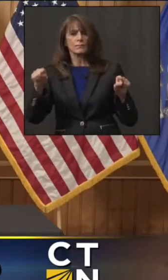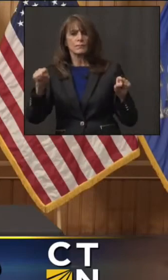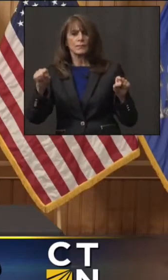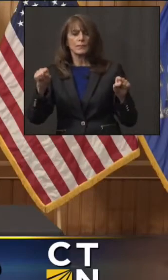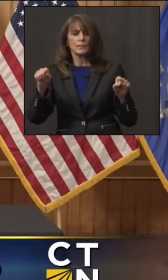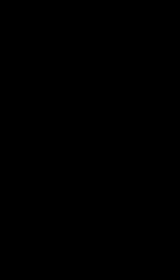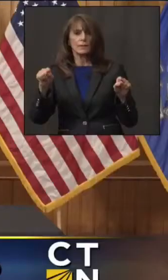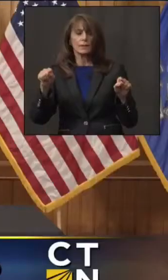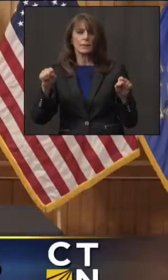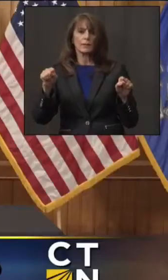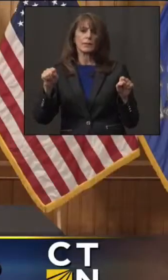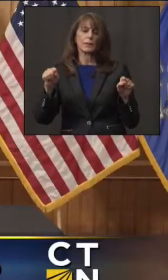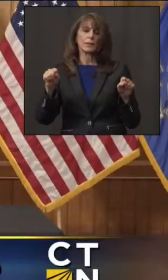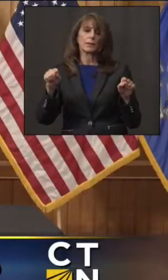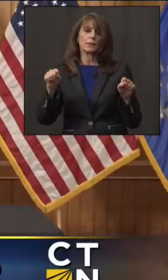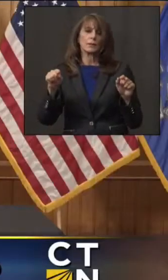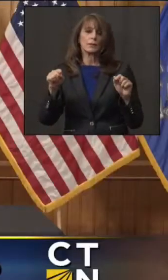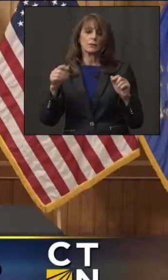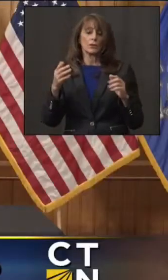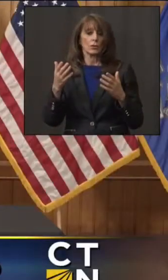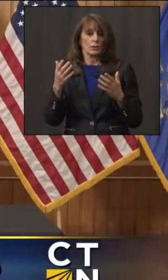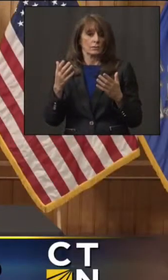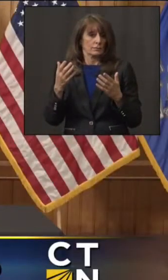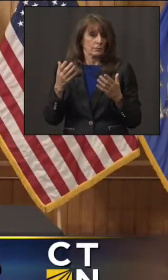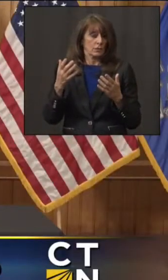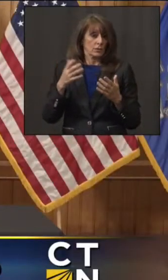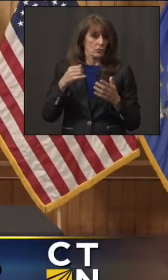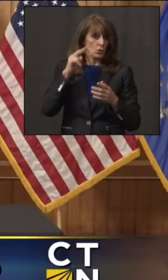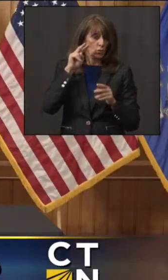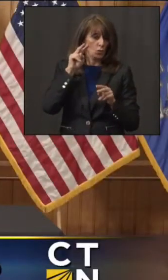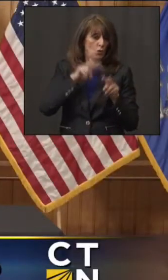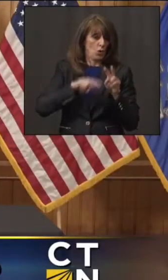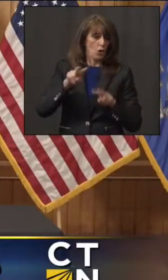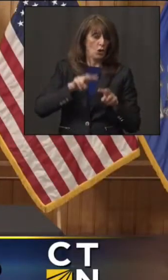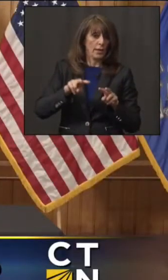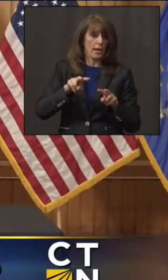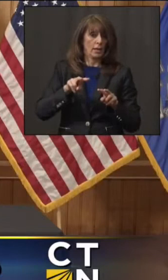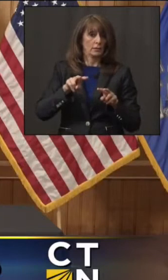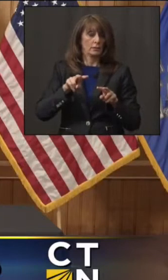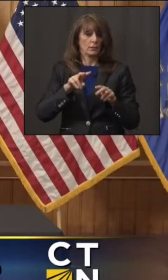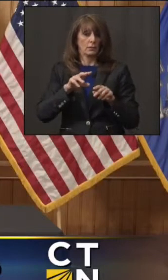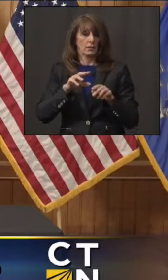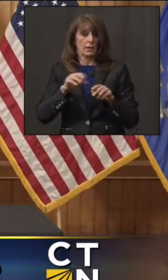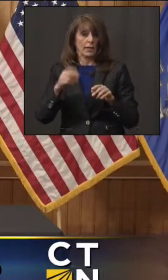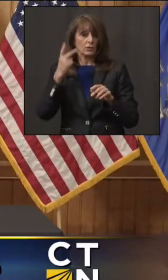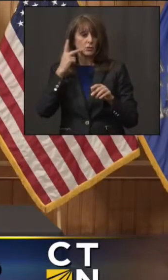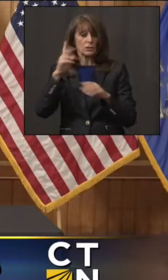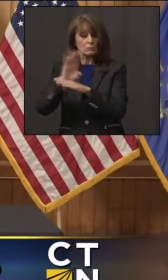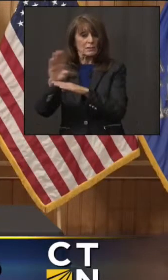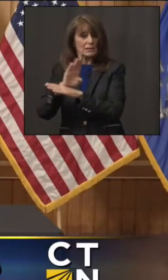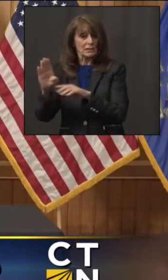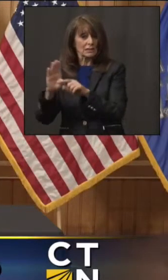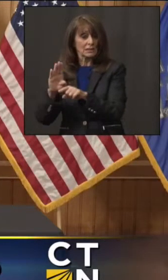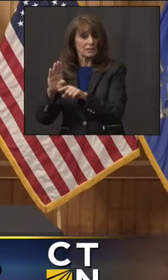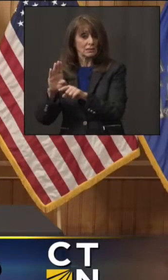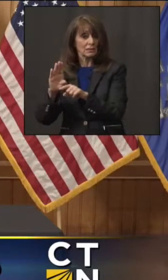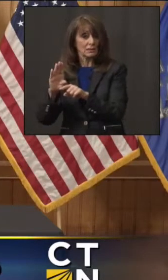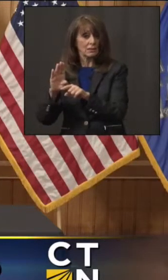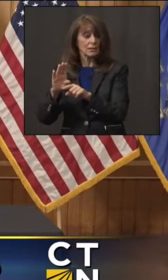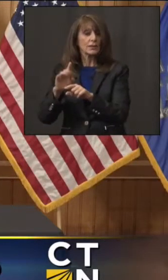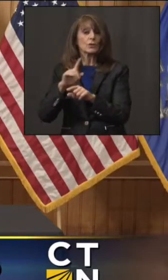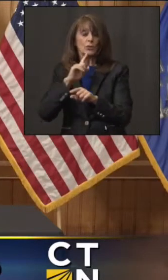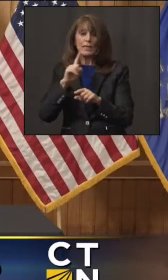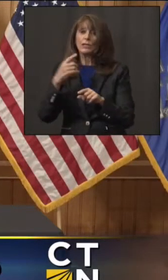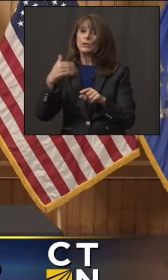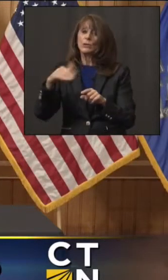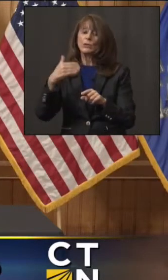In leading, whether it's leading a state, leading a company, or leading a sports franchise, there is kind of a fine line,